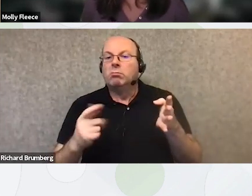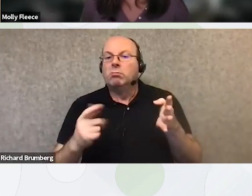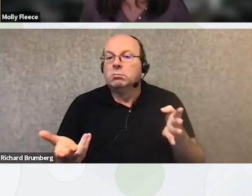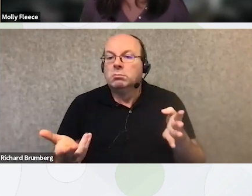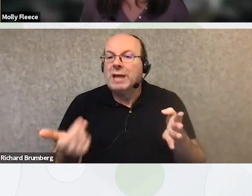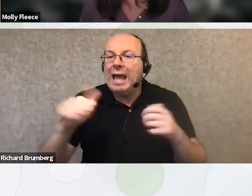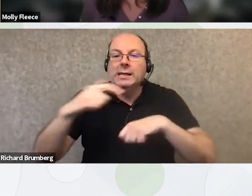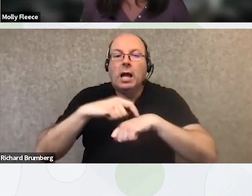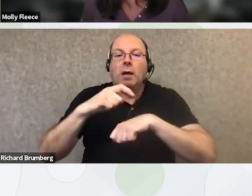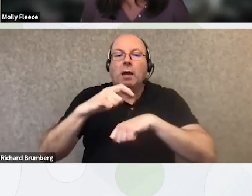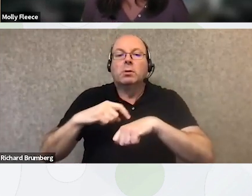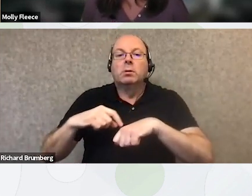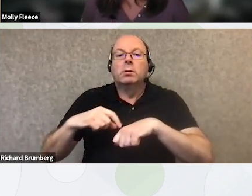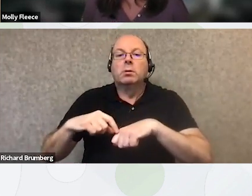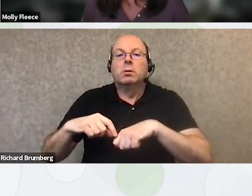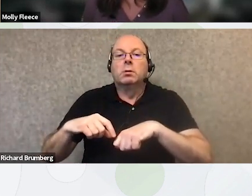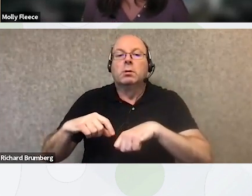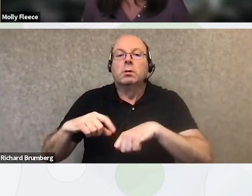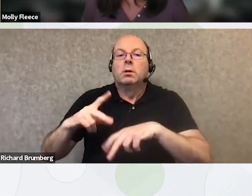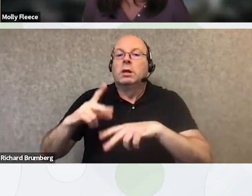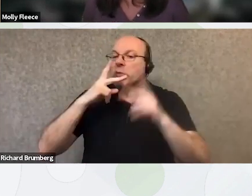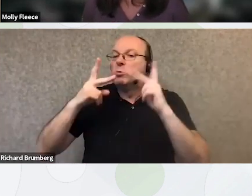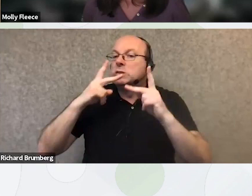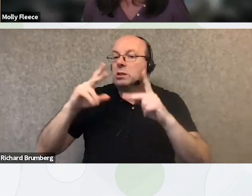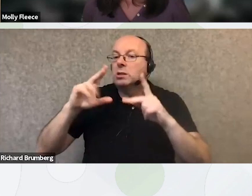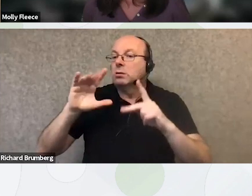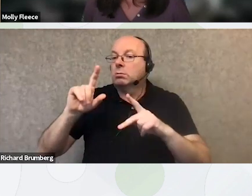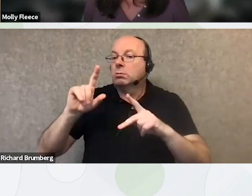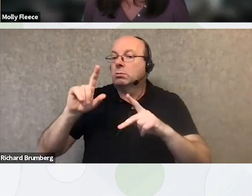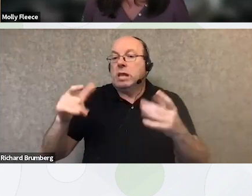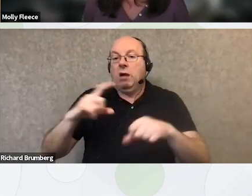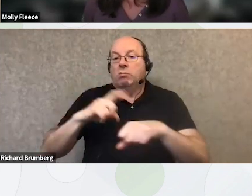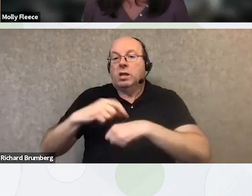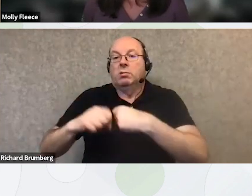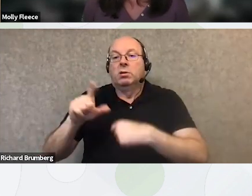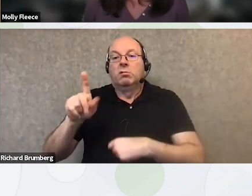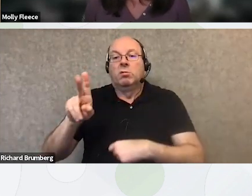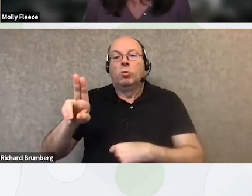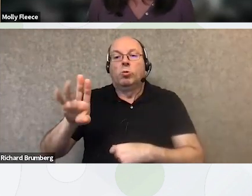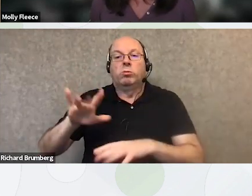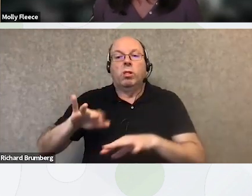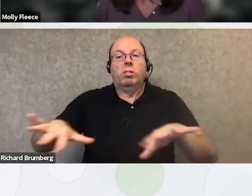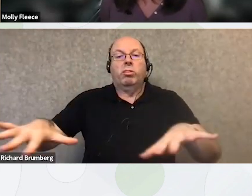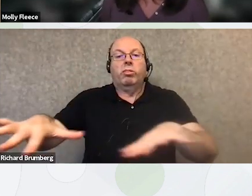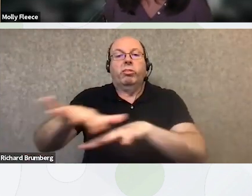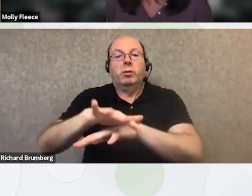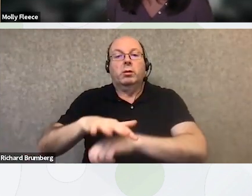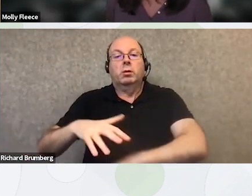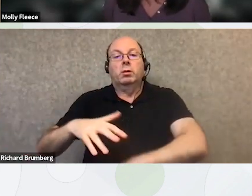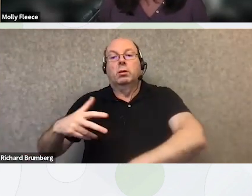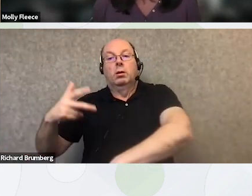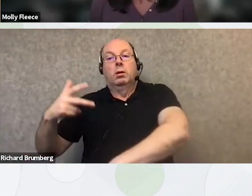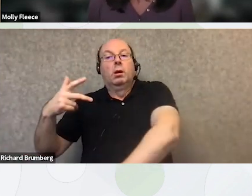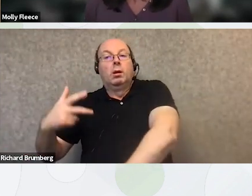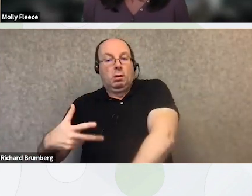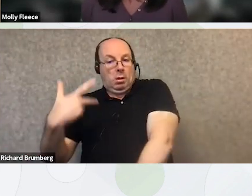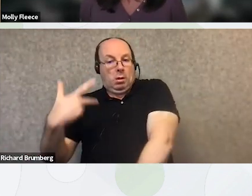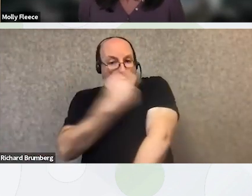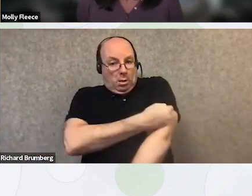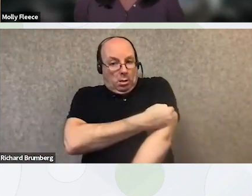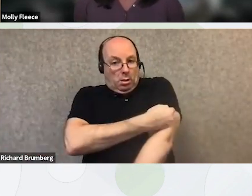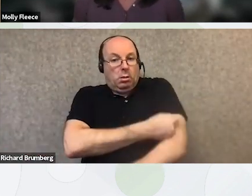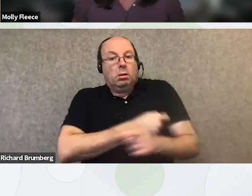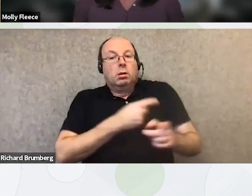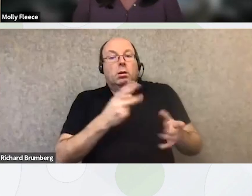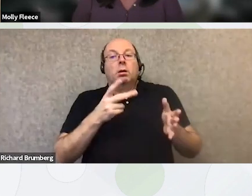are influenza viruses circulating in the community. And it takes about 2 weeks after vaccination to develop antibodies against the